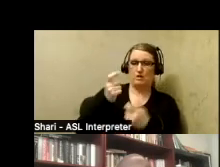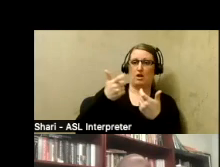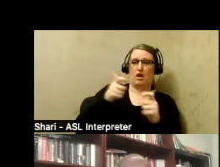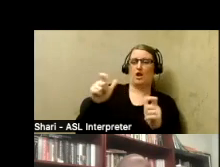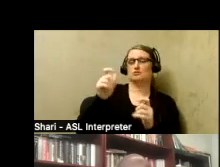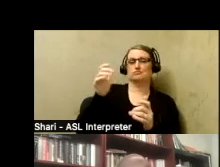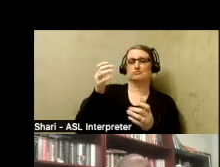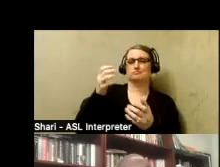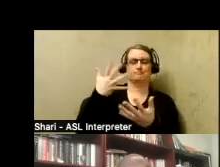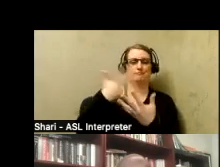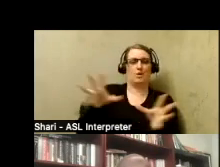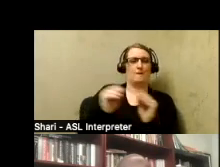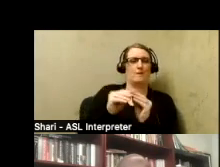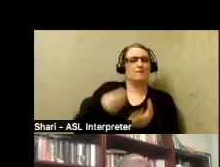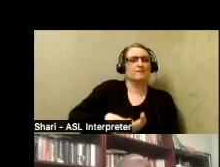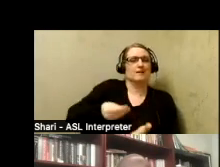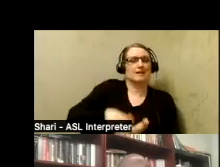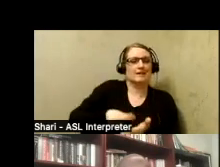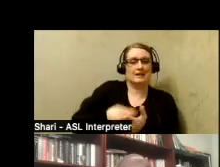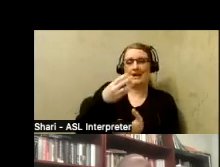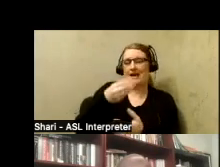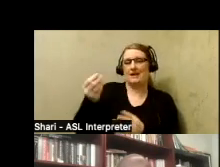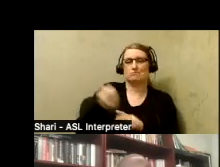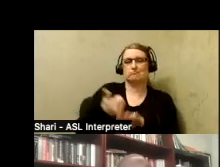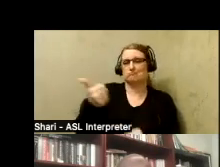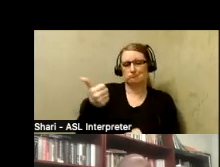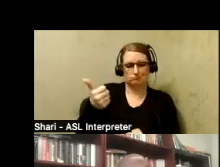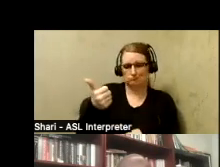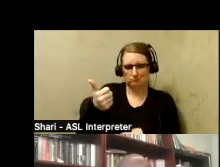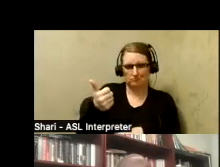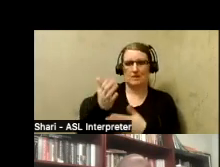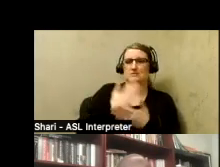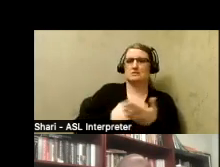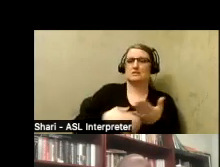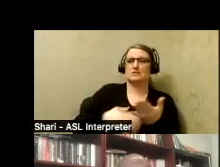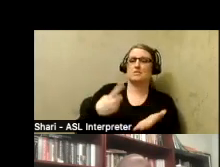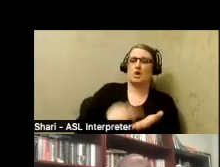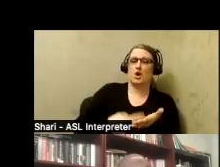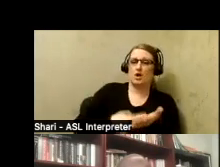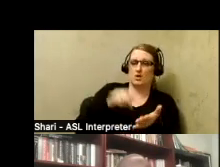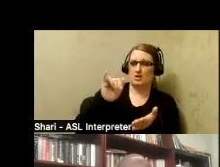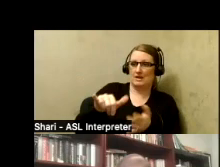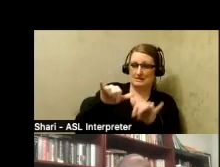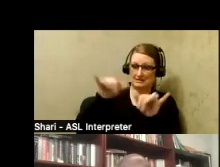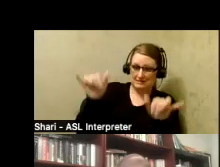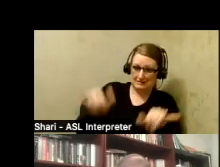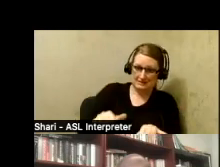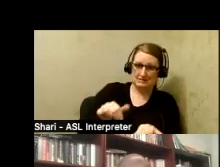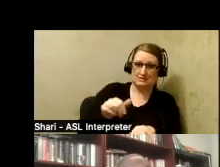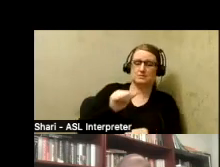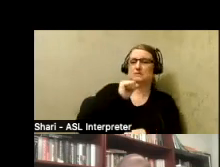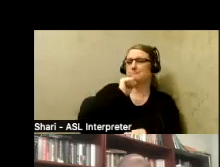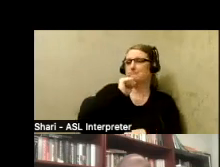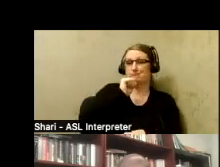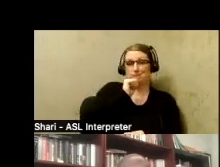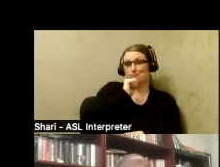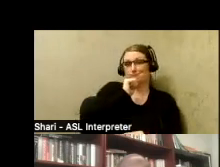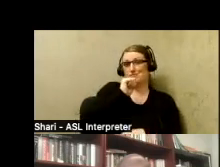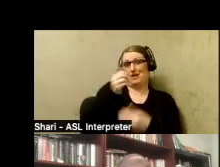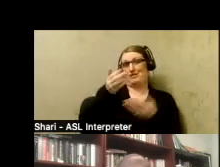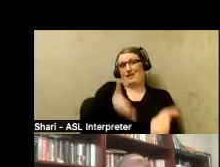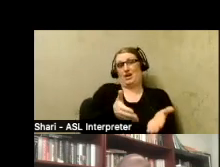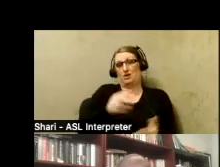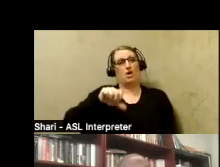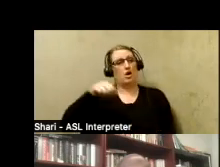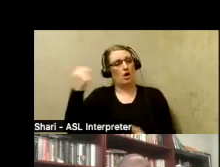also decried to a certain extent in some discourse. Some argue an asylum system effectively does not exist. Others argue